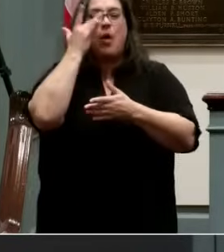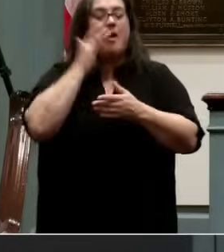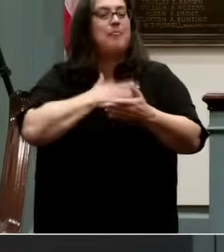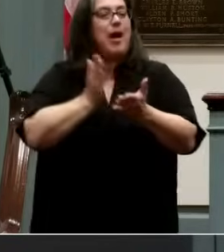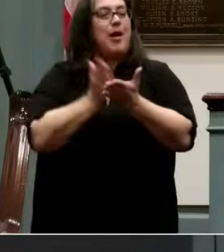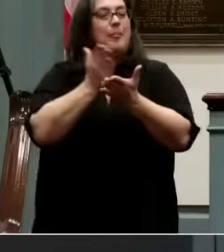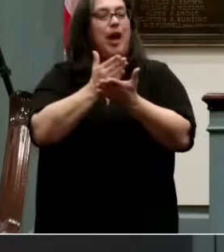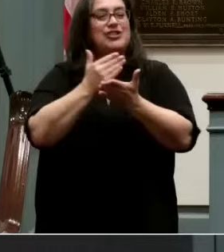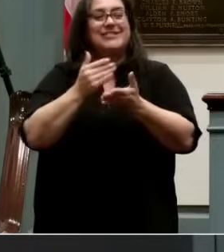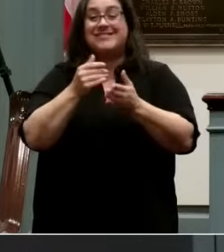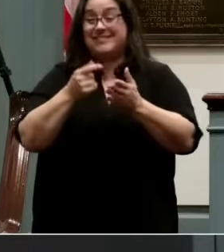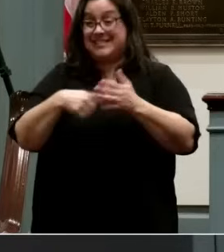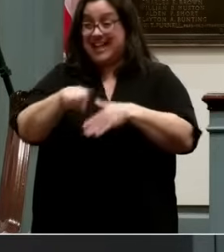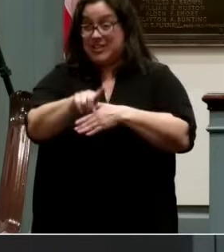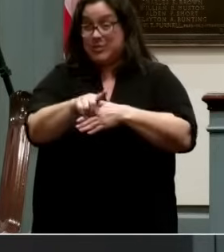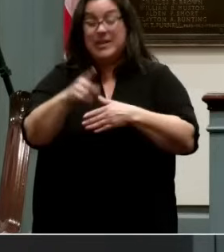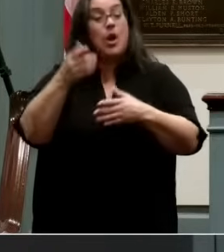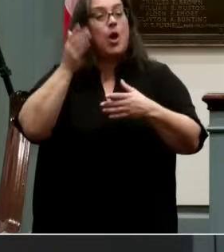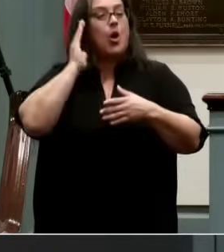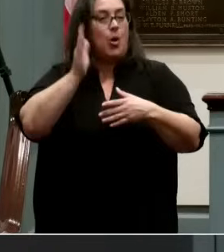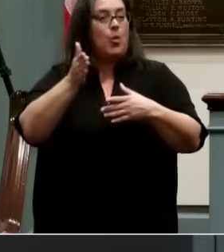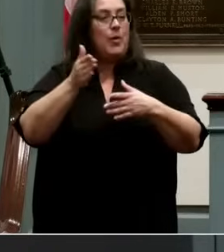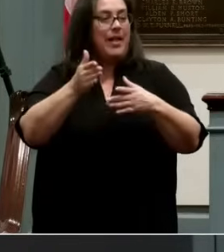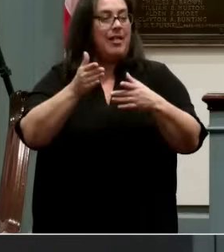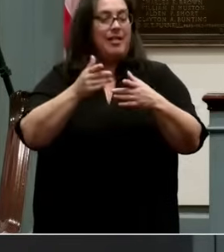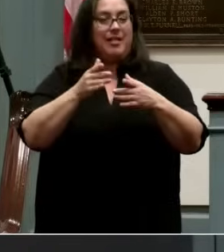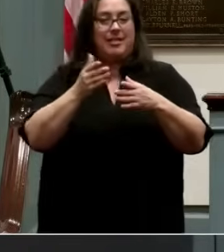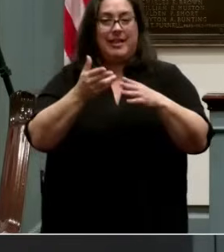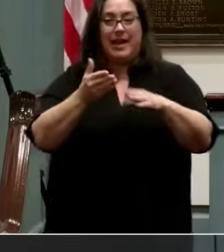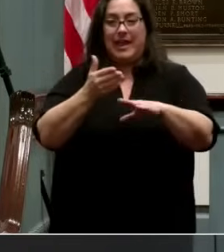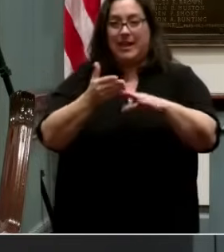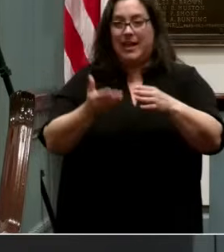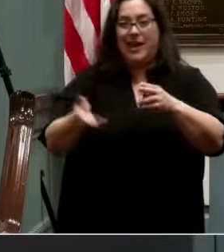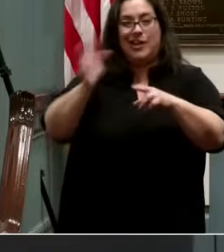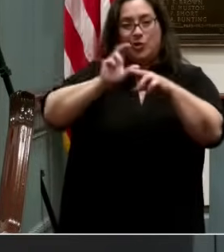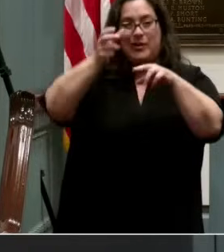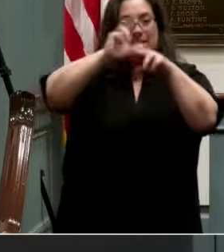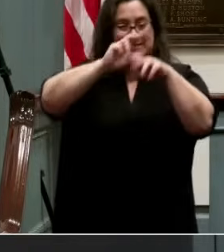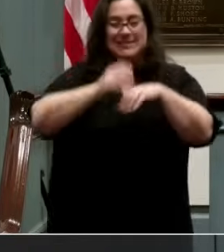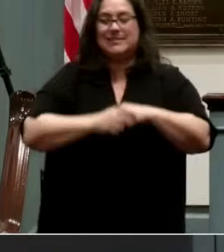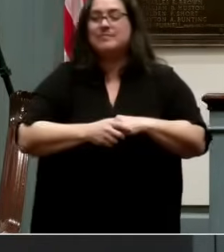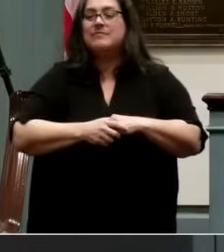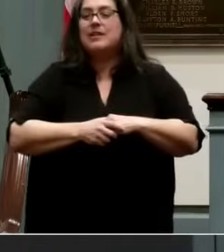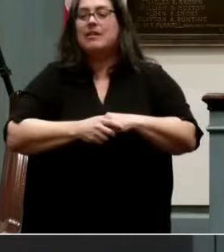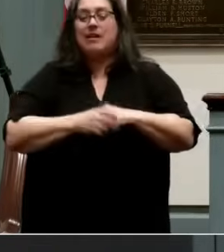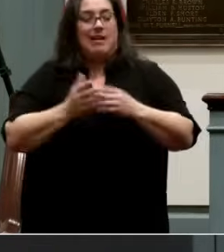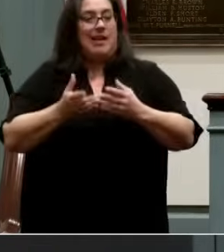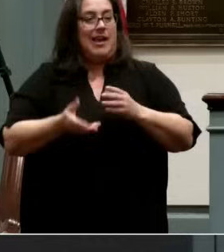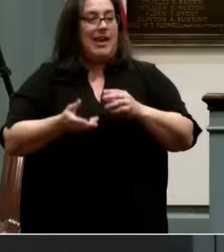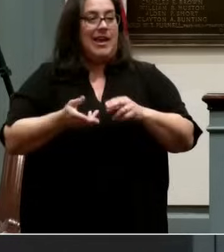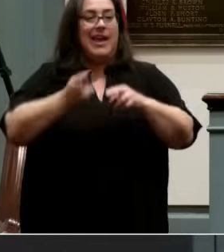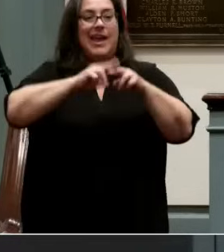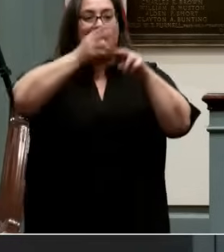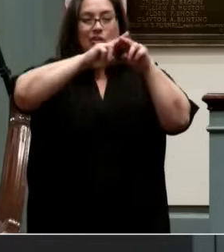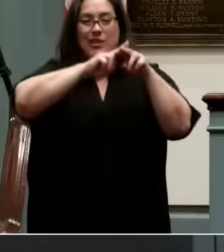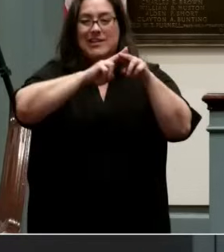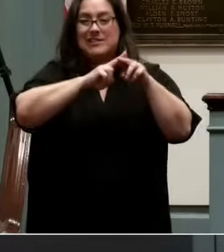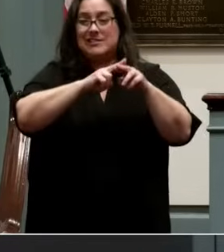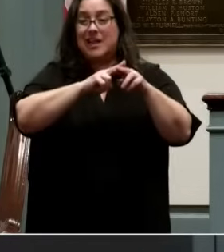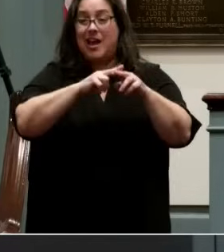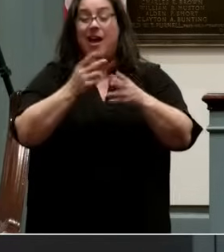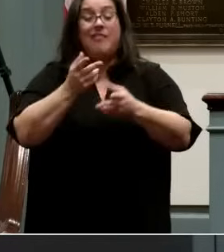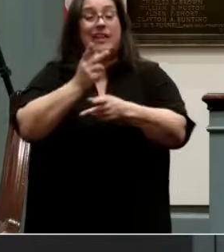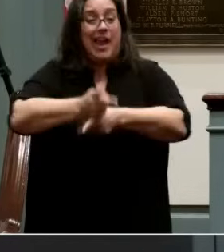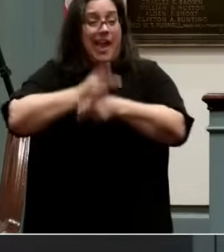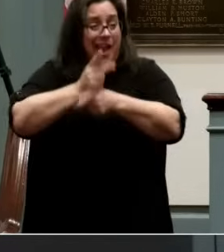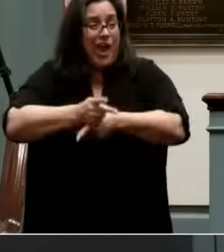increase state investments in early childhood education. We will propose an increase in the purchase of care, which helps low-income